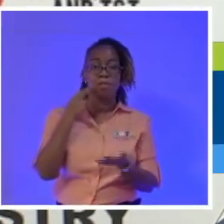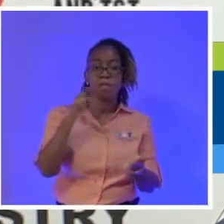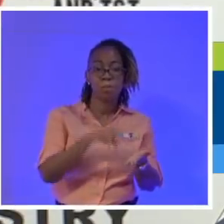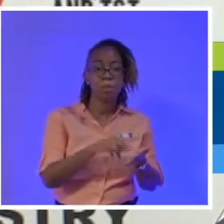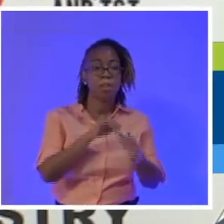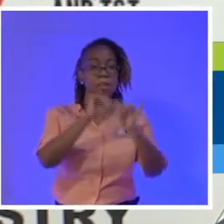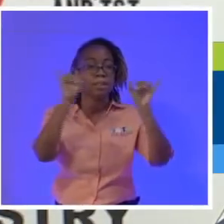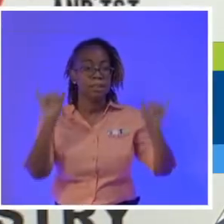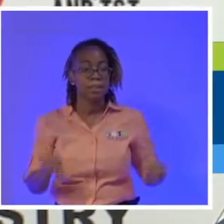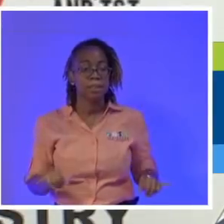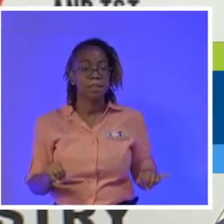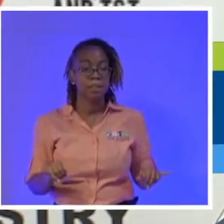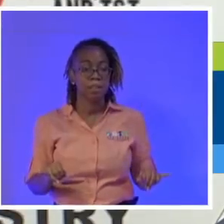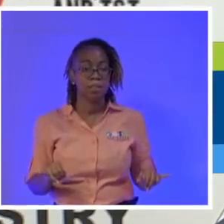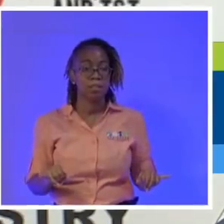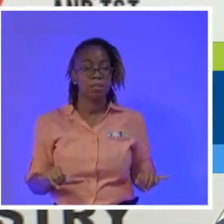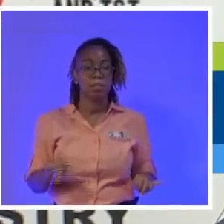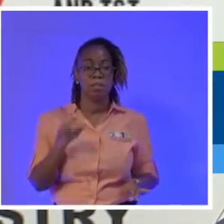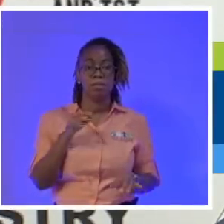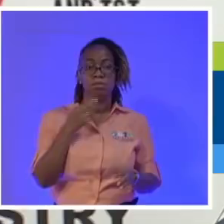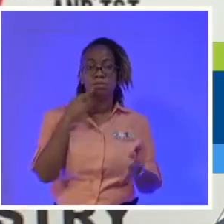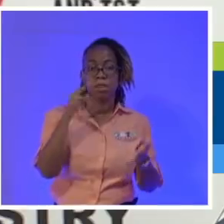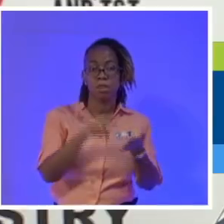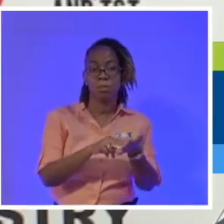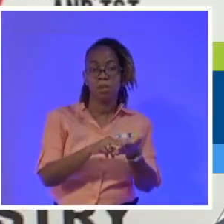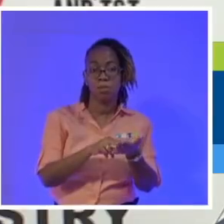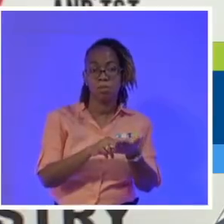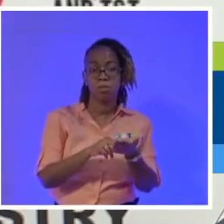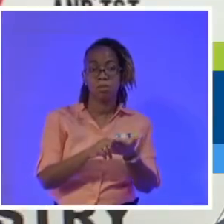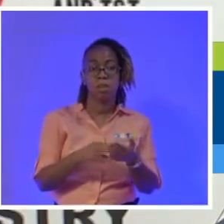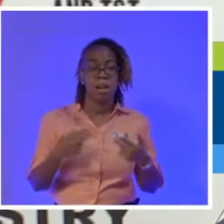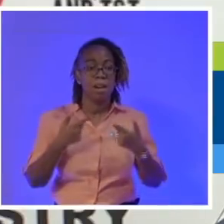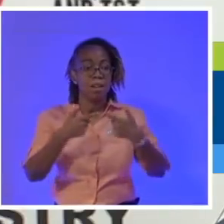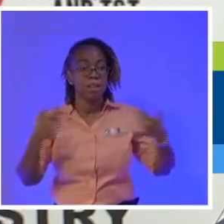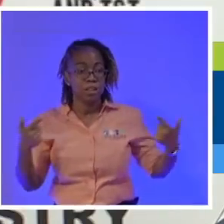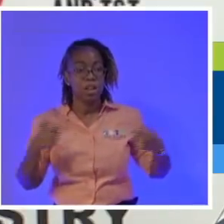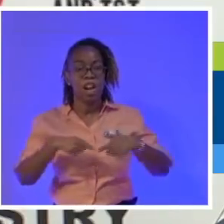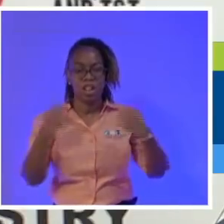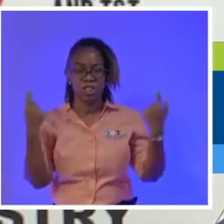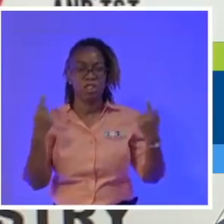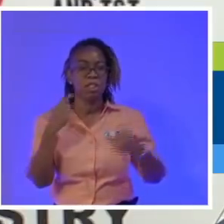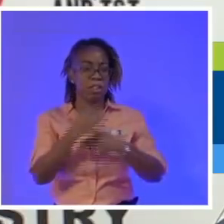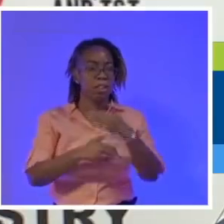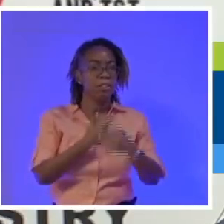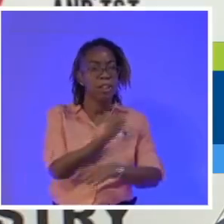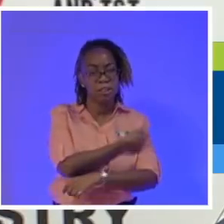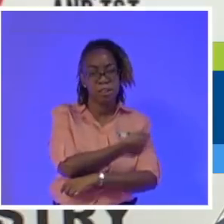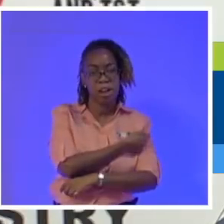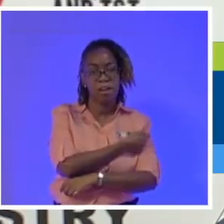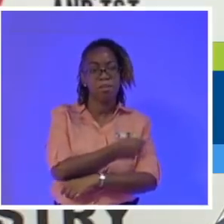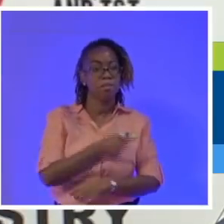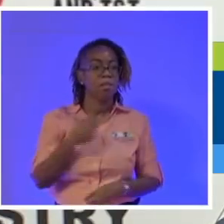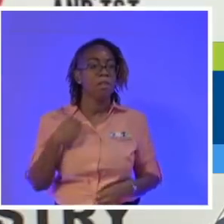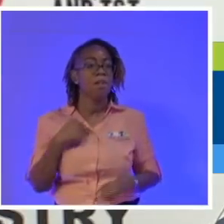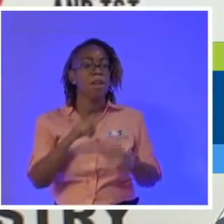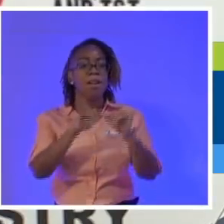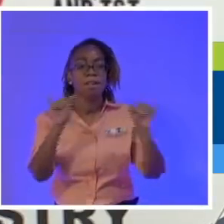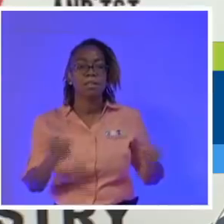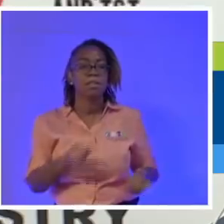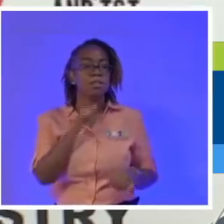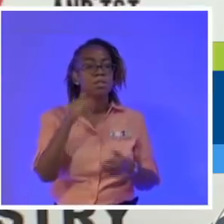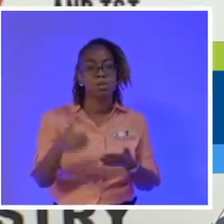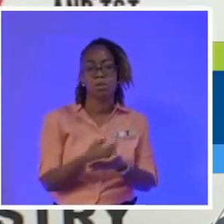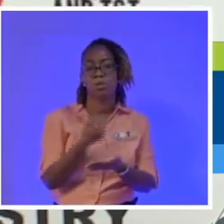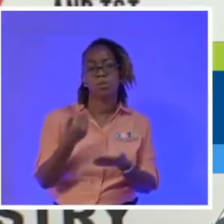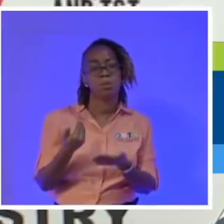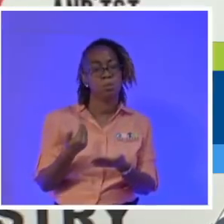report adverse events brought about by vaccination and immunization. It is not new. What is new